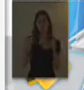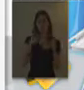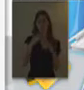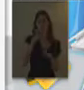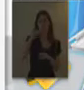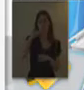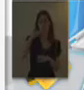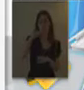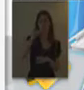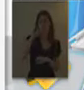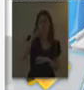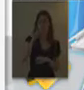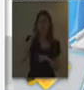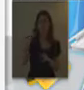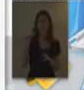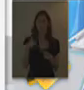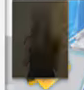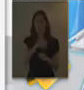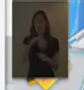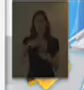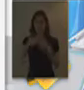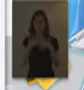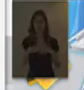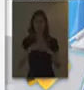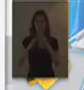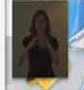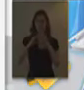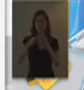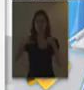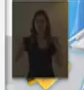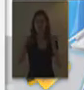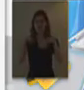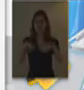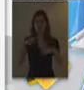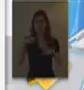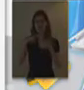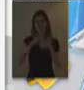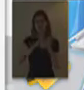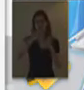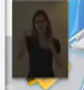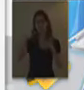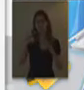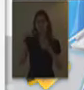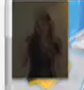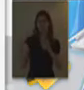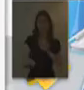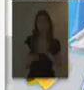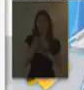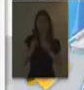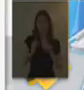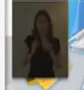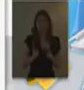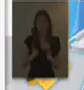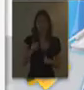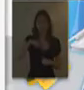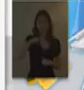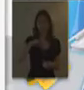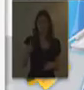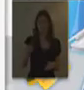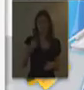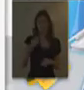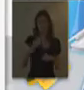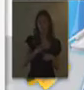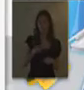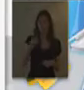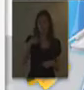technologies, the independence of devices, wireless technologies, and the one that I work on, which